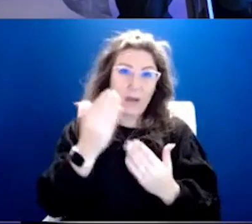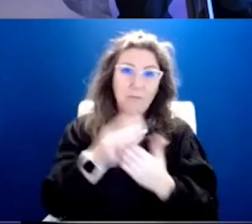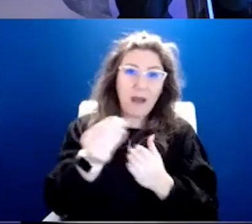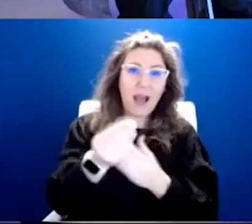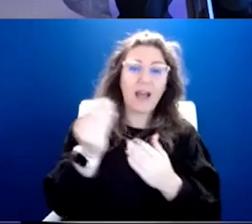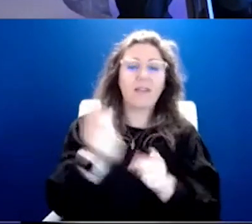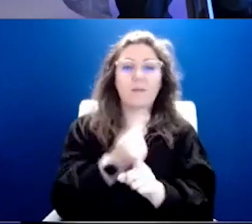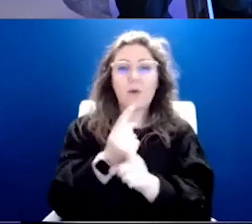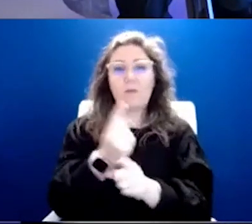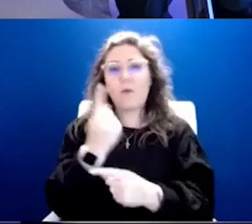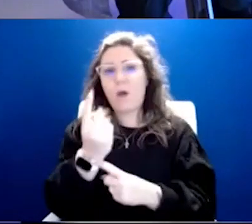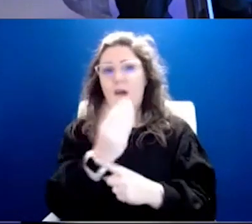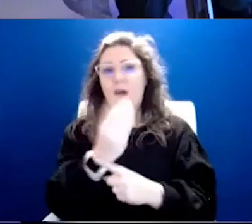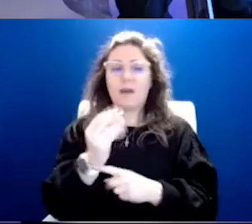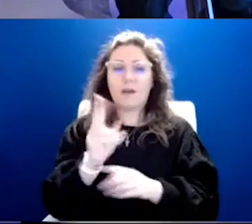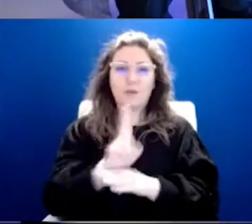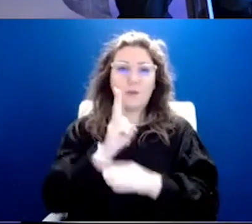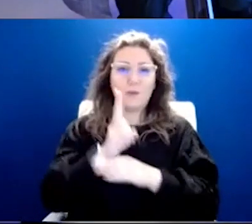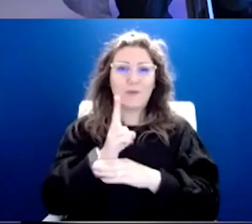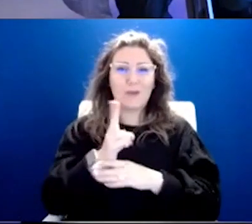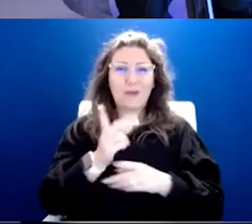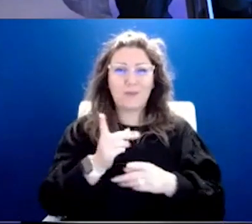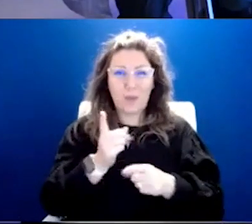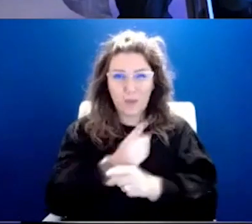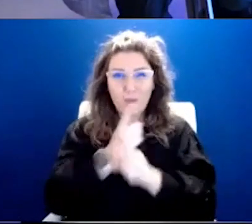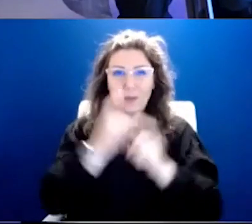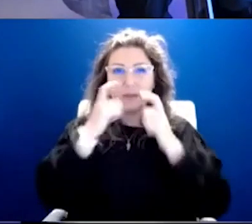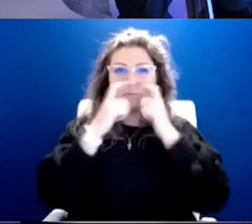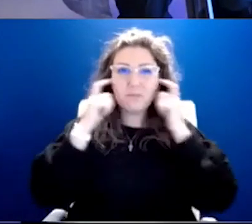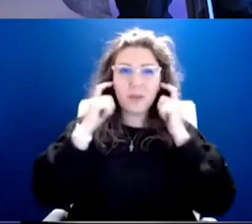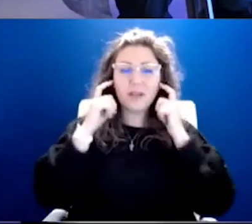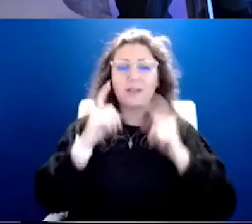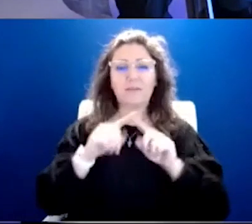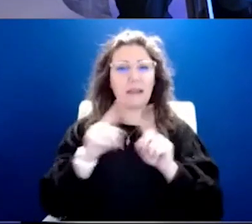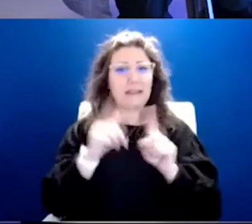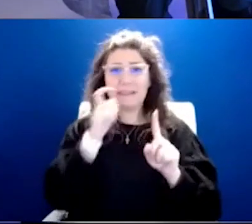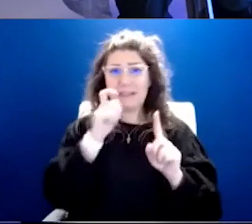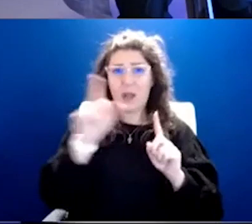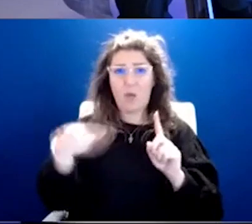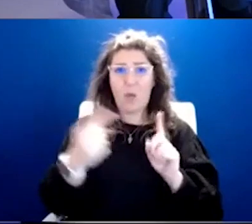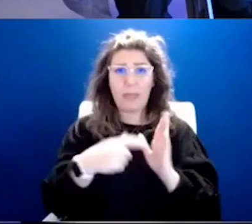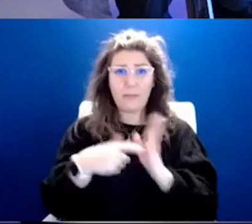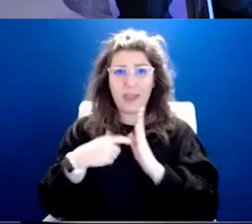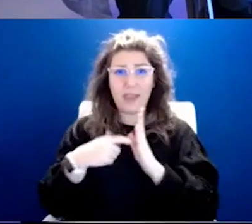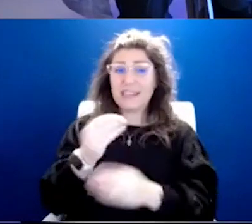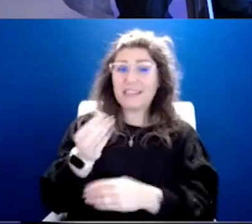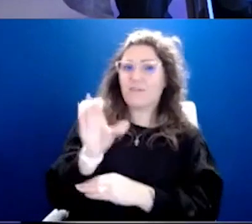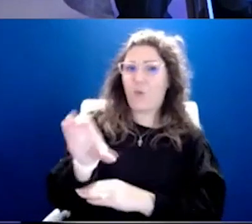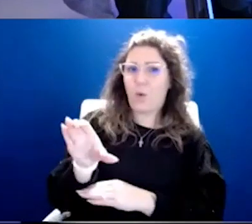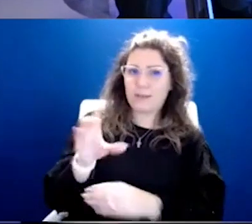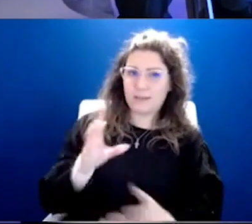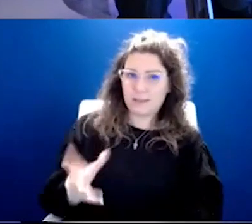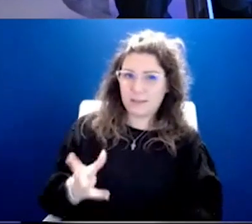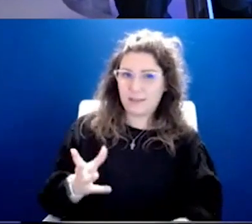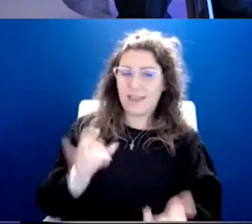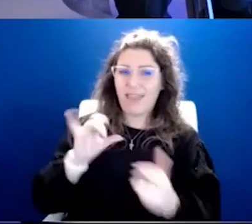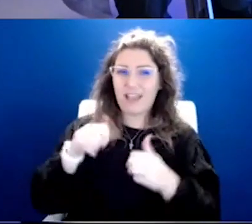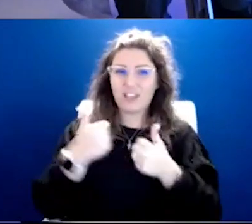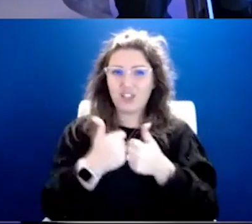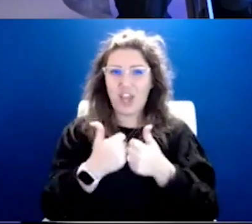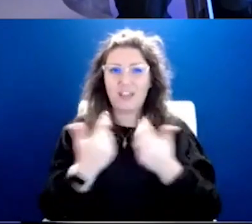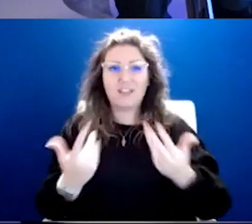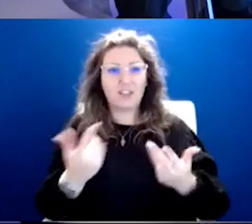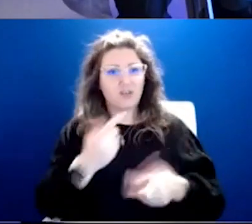way. So we're happy to go back and do that. But you meant it's not just the mandate. It's the enforcing. Yeah. That's the challenge, right? Yeah, that's right. I